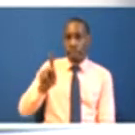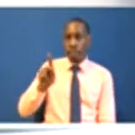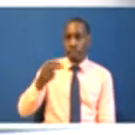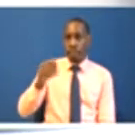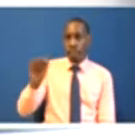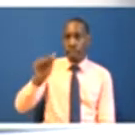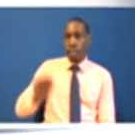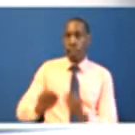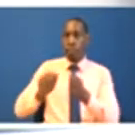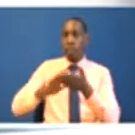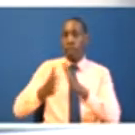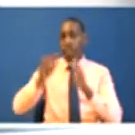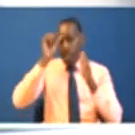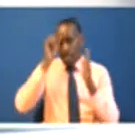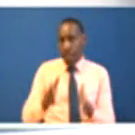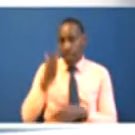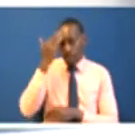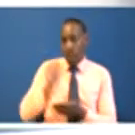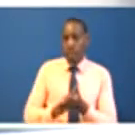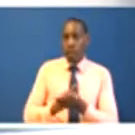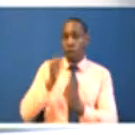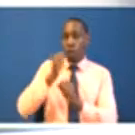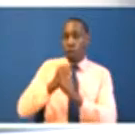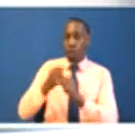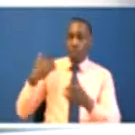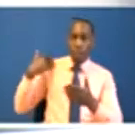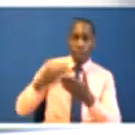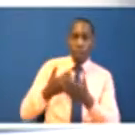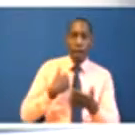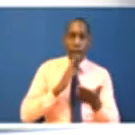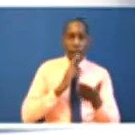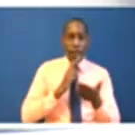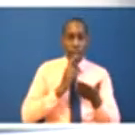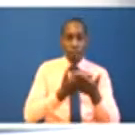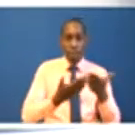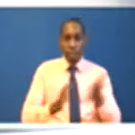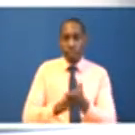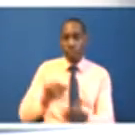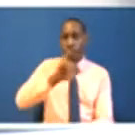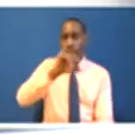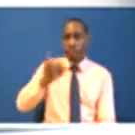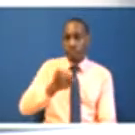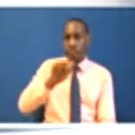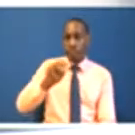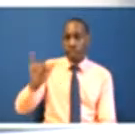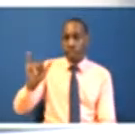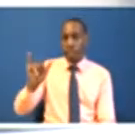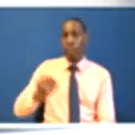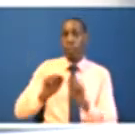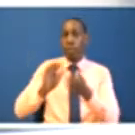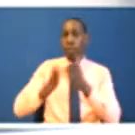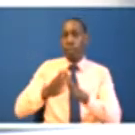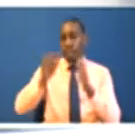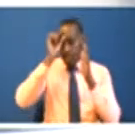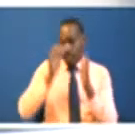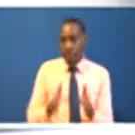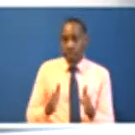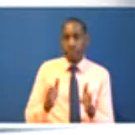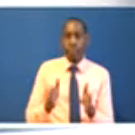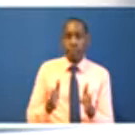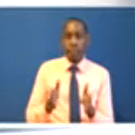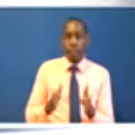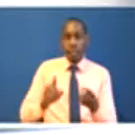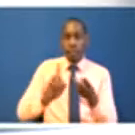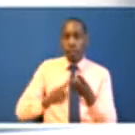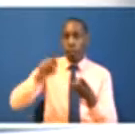would have been a governor because of a track record jimin ambar who would have been a governor who was jim number's work record